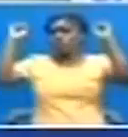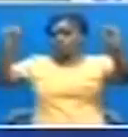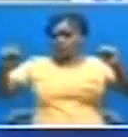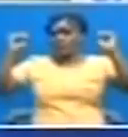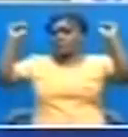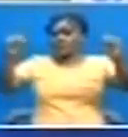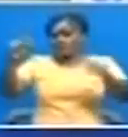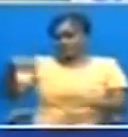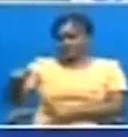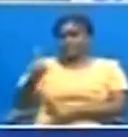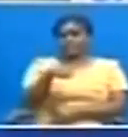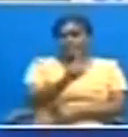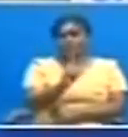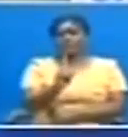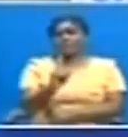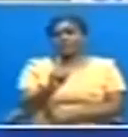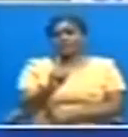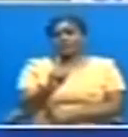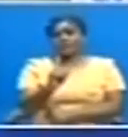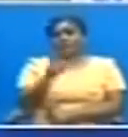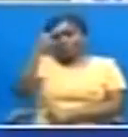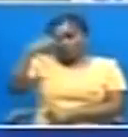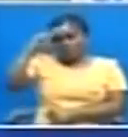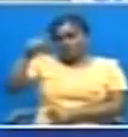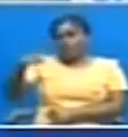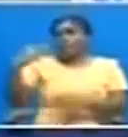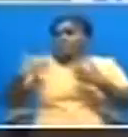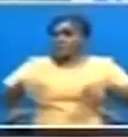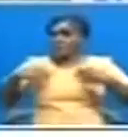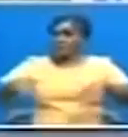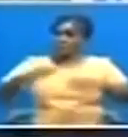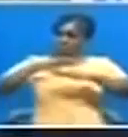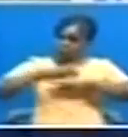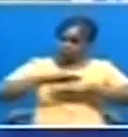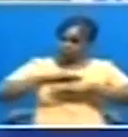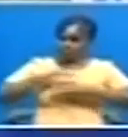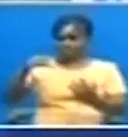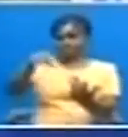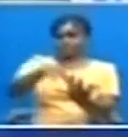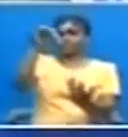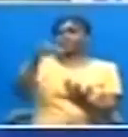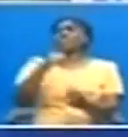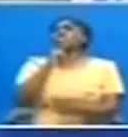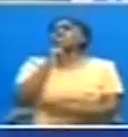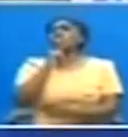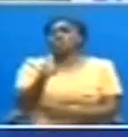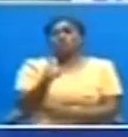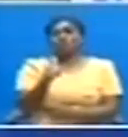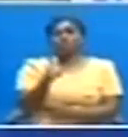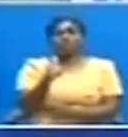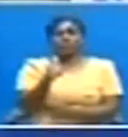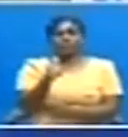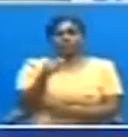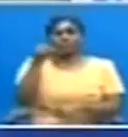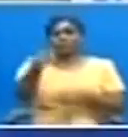campaign zao, kunadi sera zao, ili wananchi wakiridhika wawachague, lakini sio kwa goli la